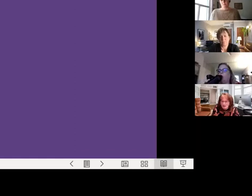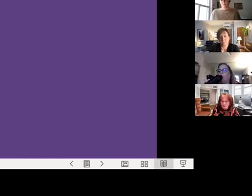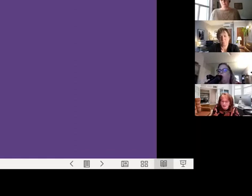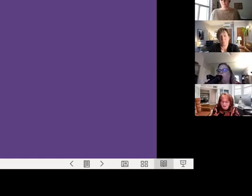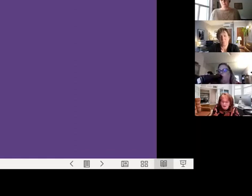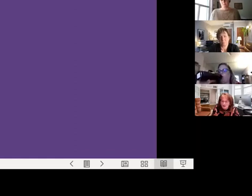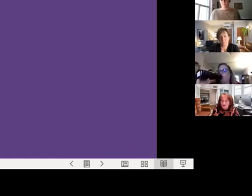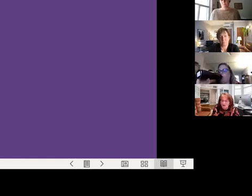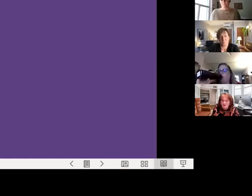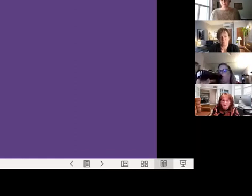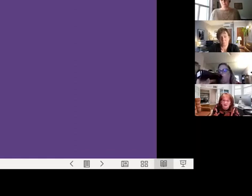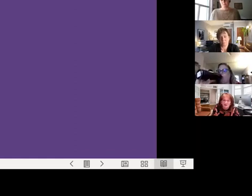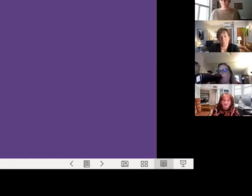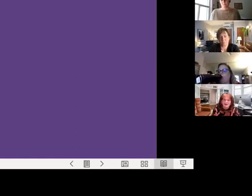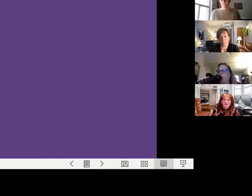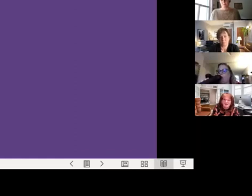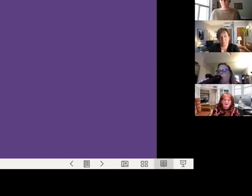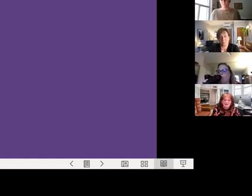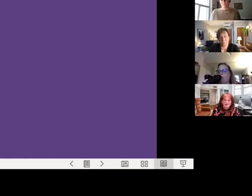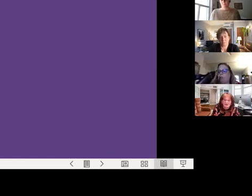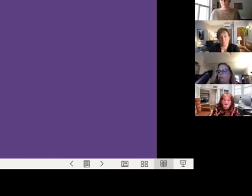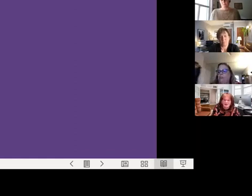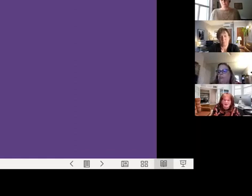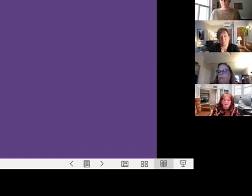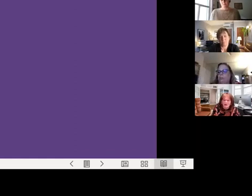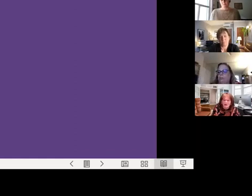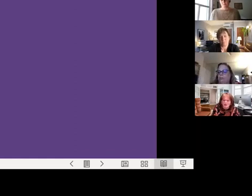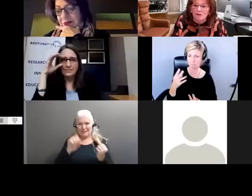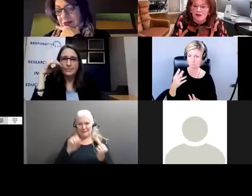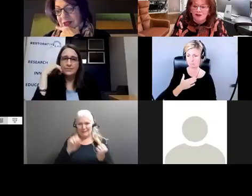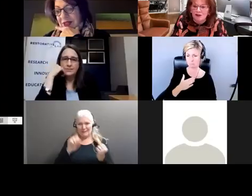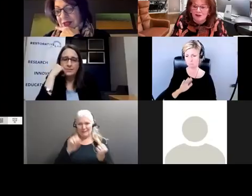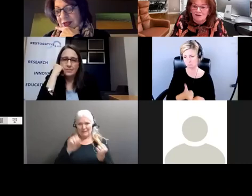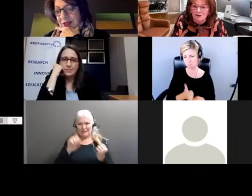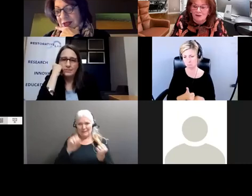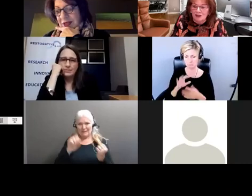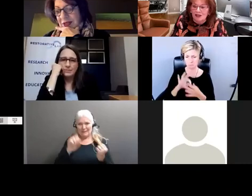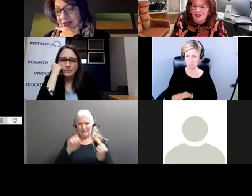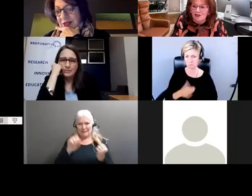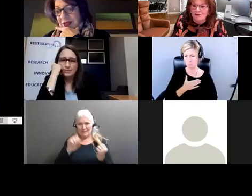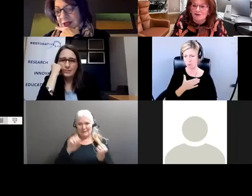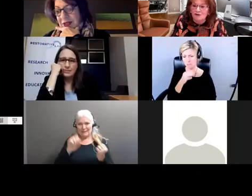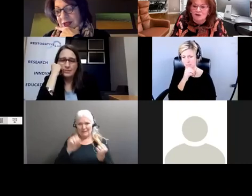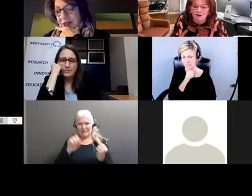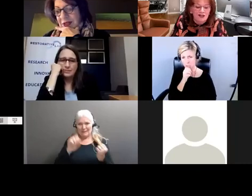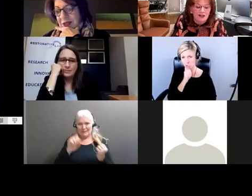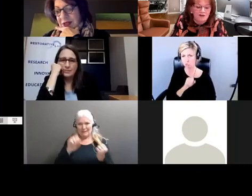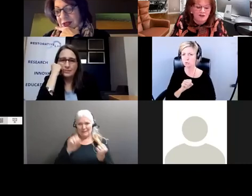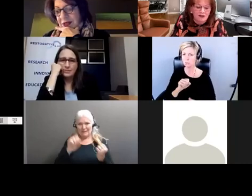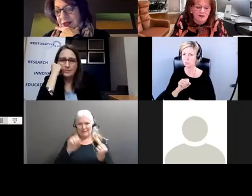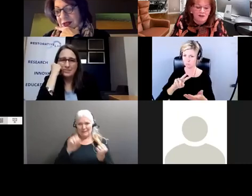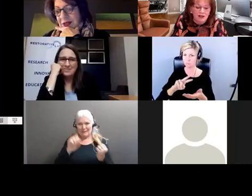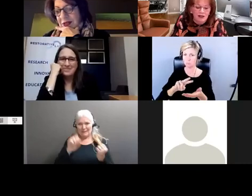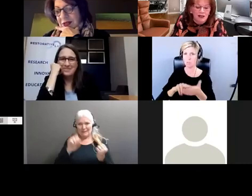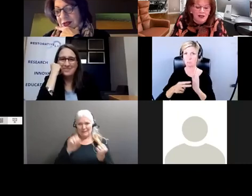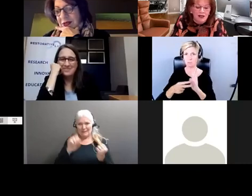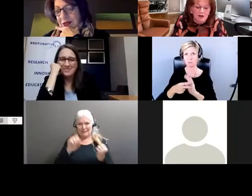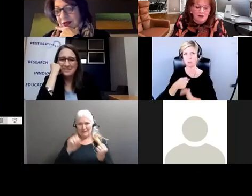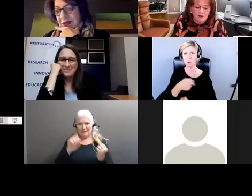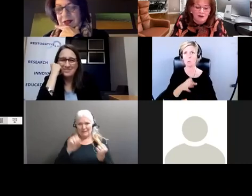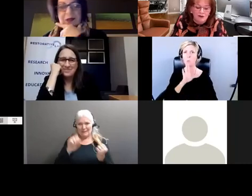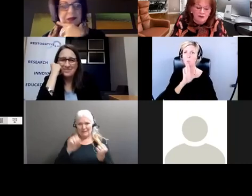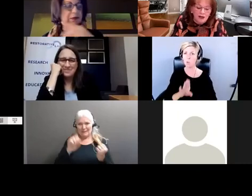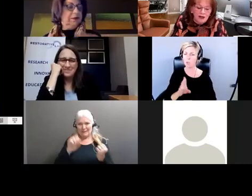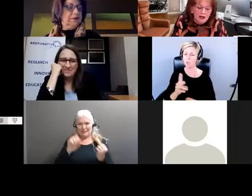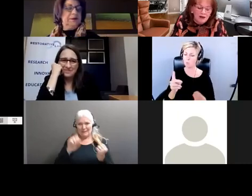And it's almost, somebody said it was like a prejudice against their future selves in a way. And